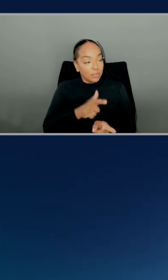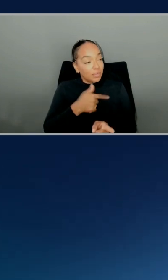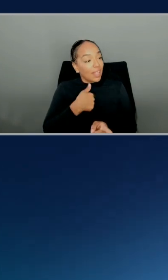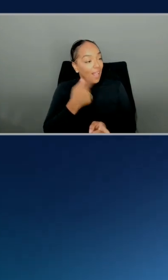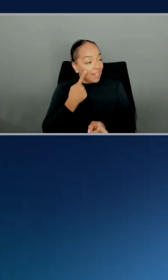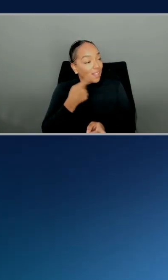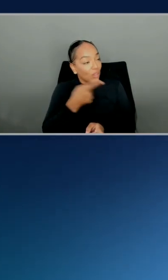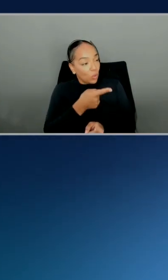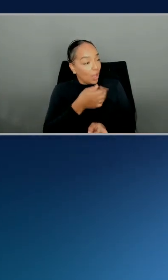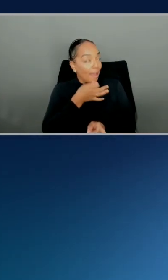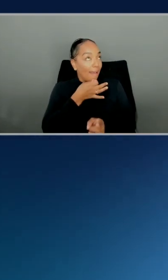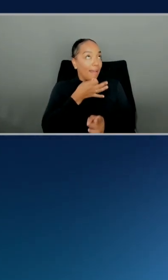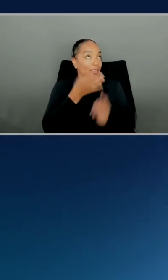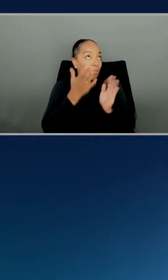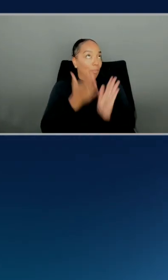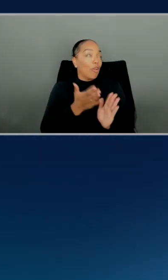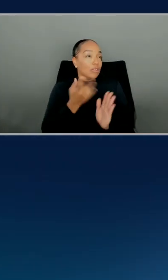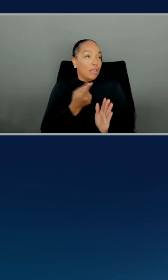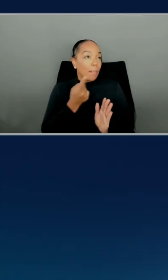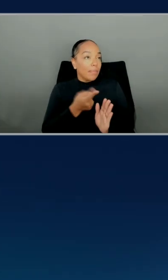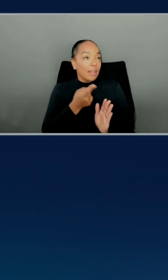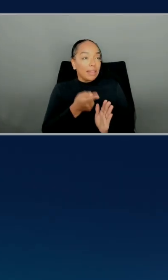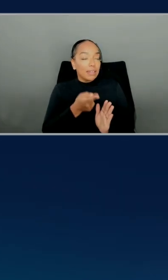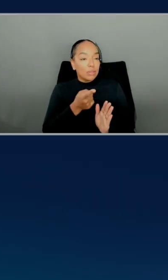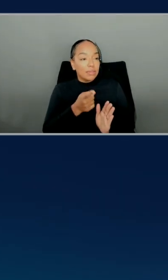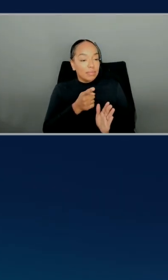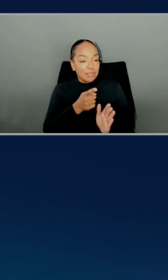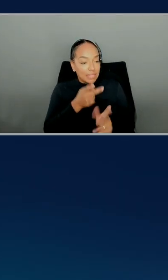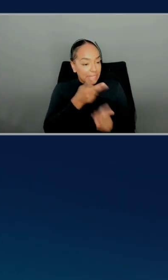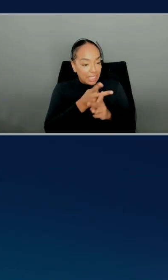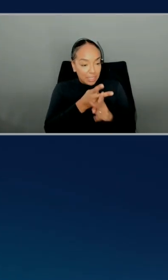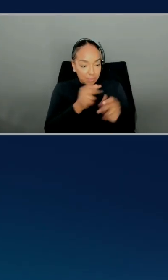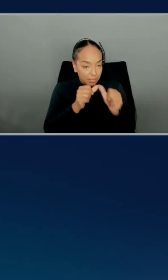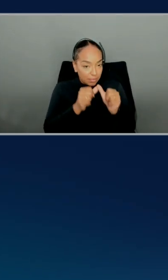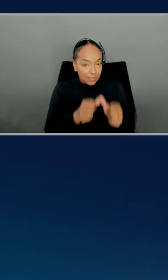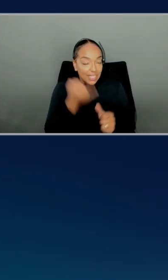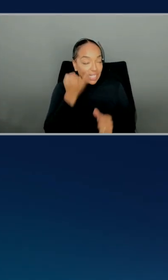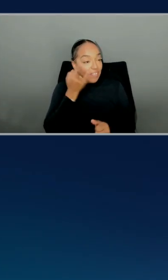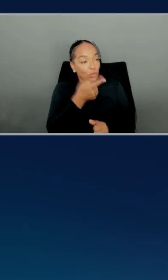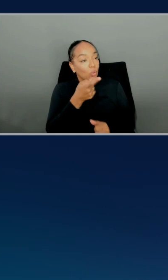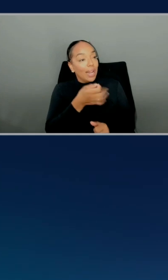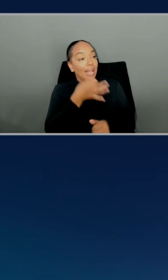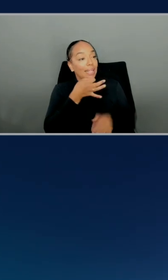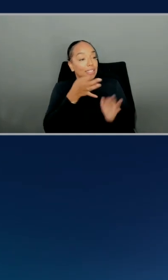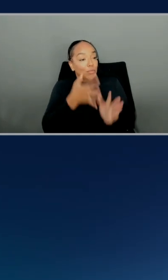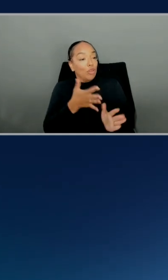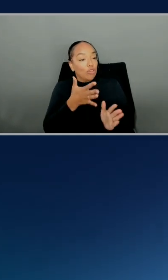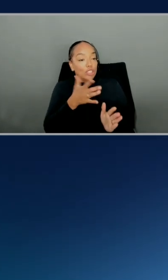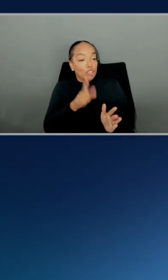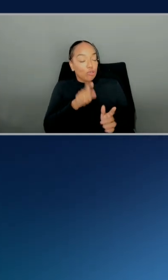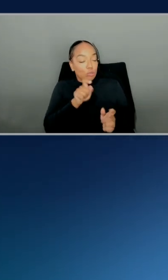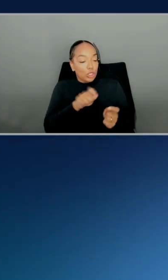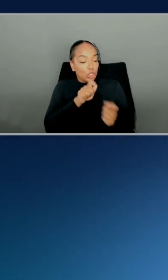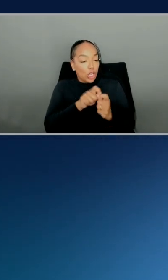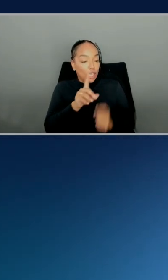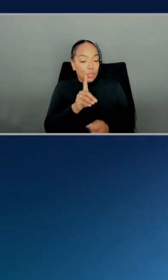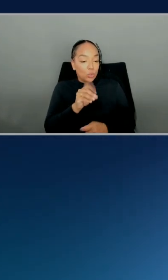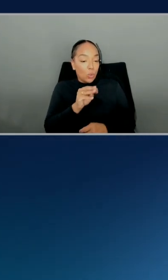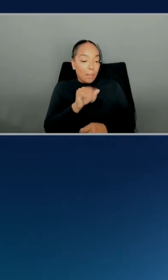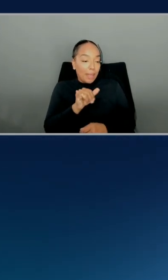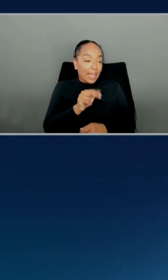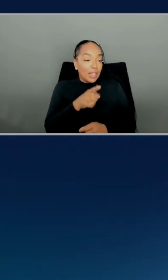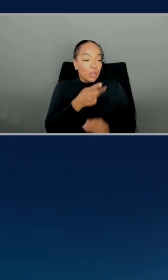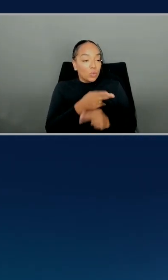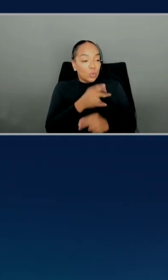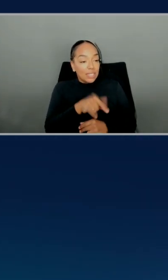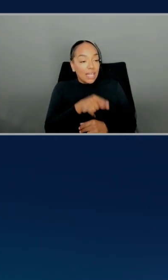in something, right? Stick to that. Like if you're an expert in a certain domain, right? Use this to talk and speak to